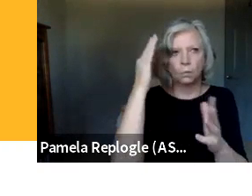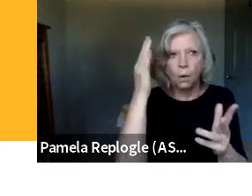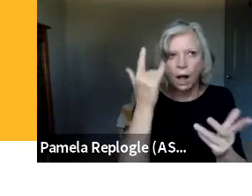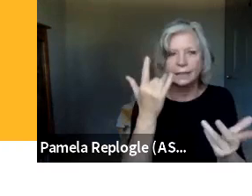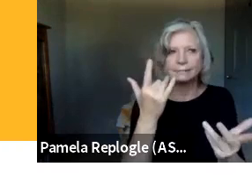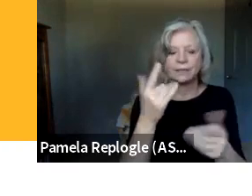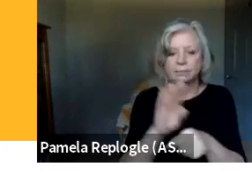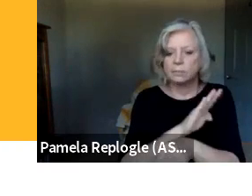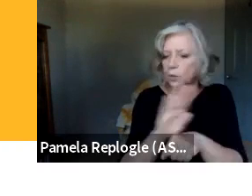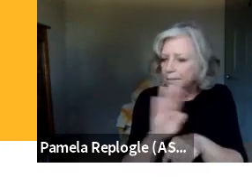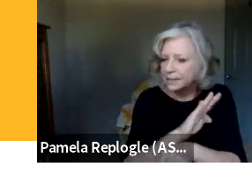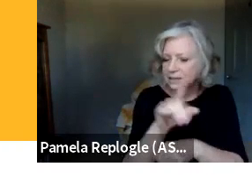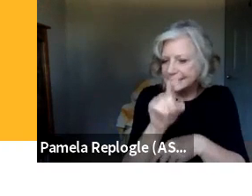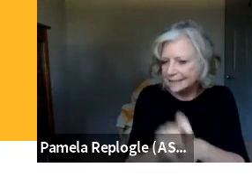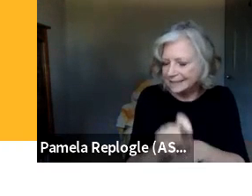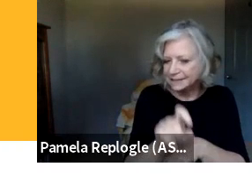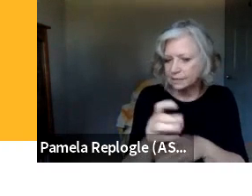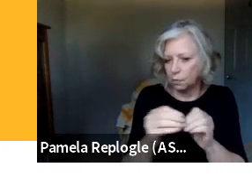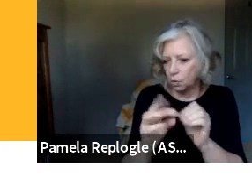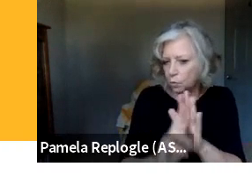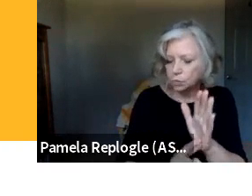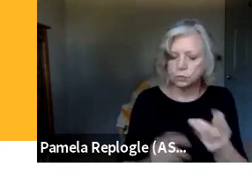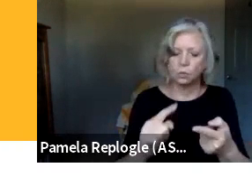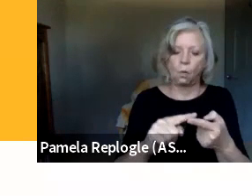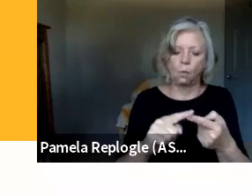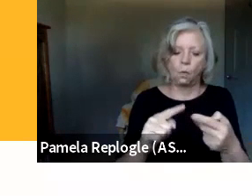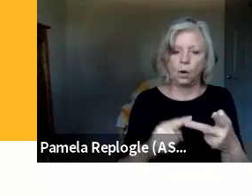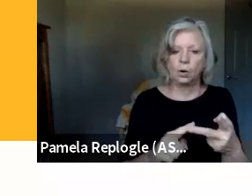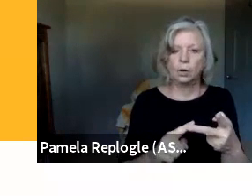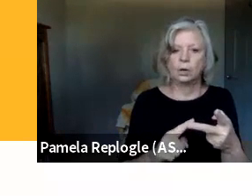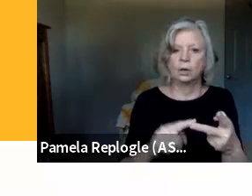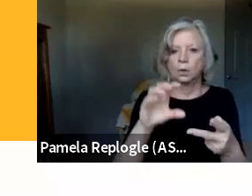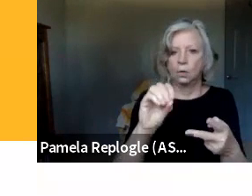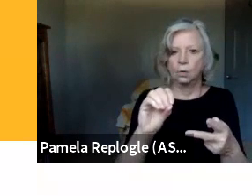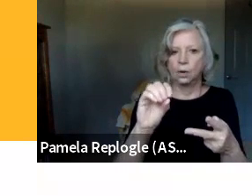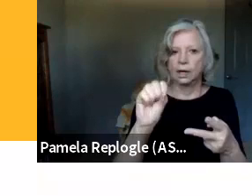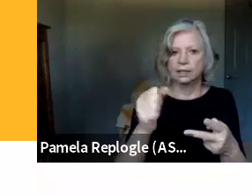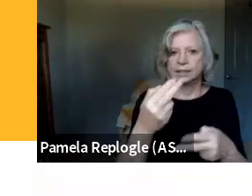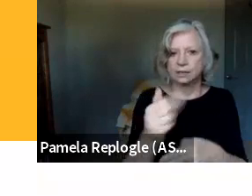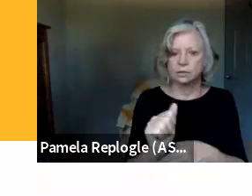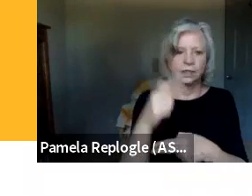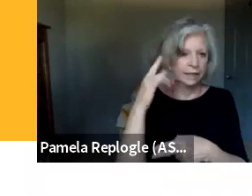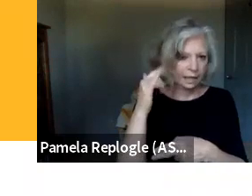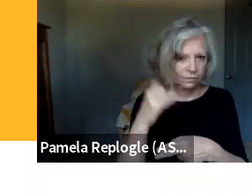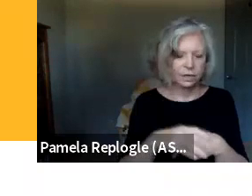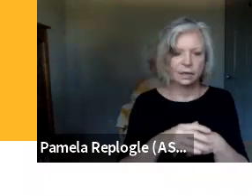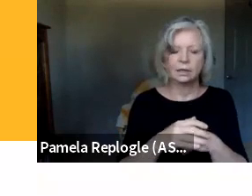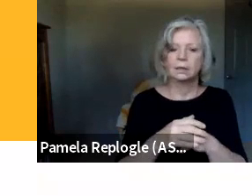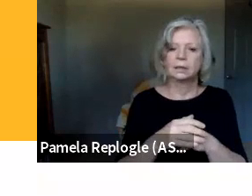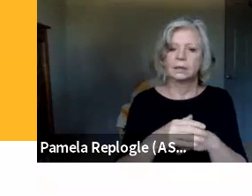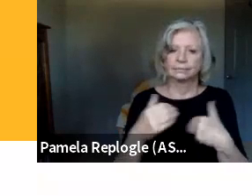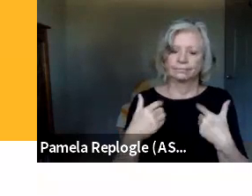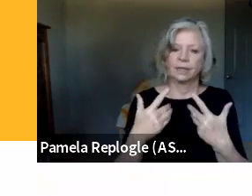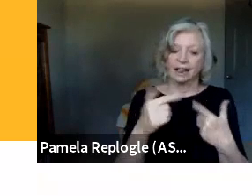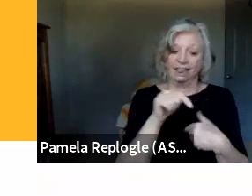business operations needs or due to Cal OSHA requirements. And Cal OSHA is the agency